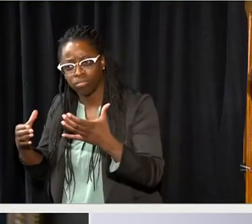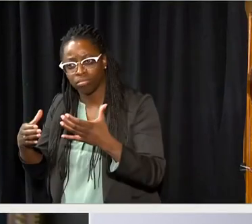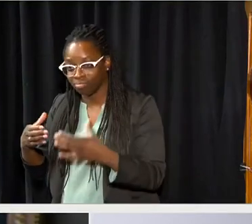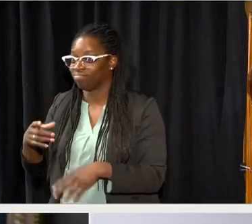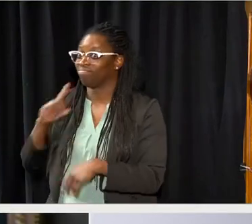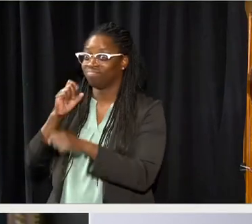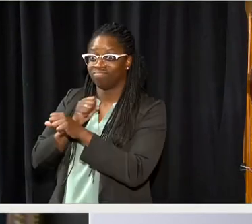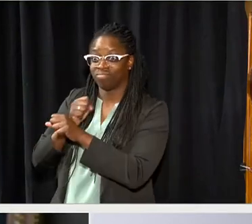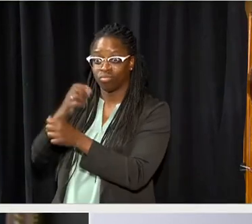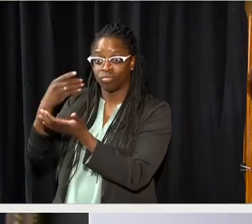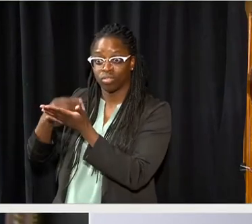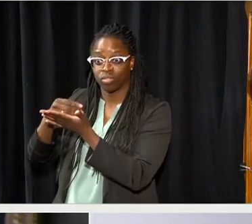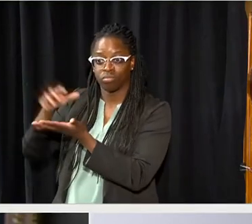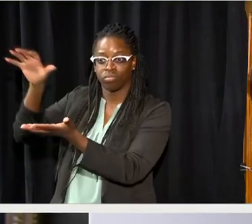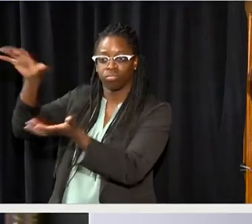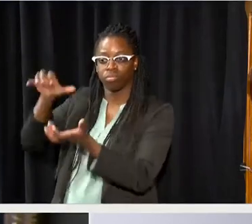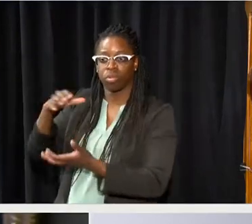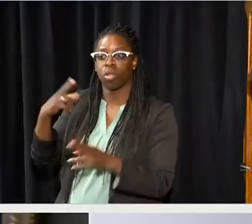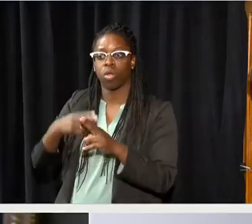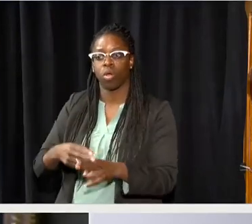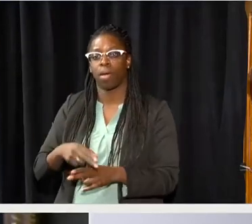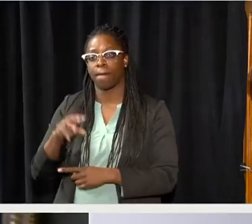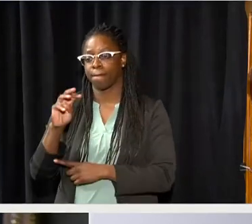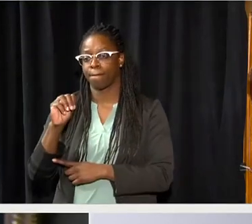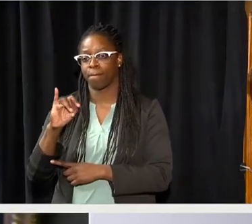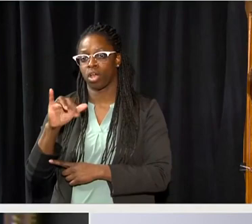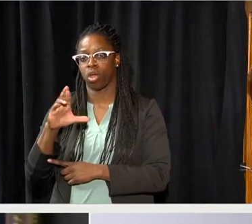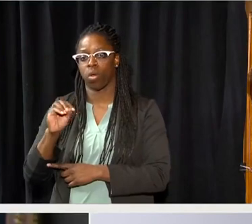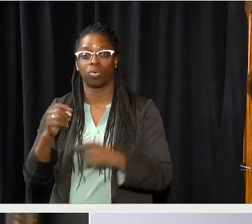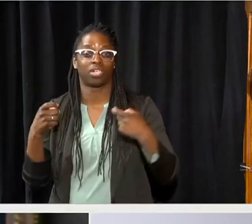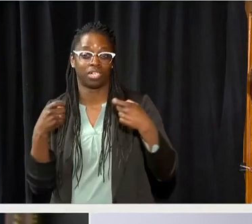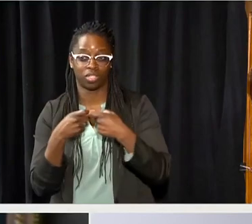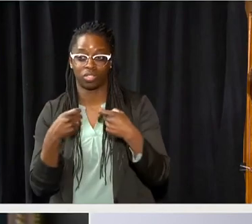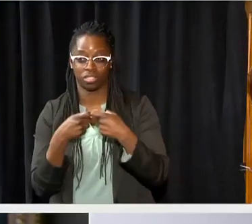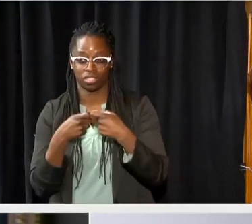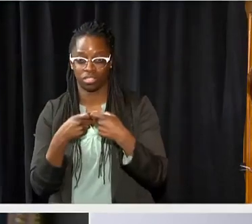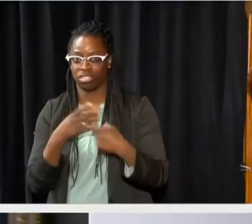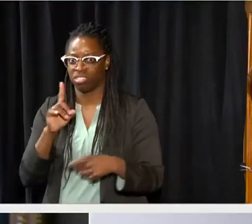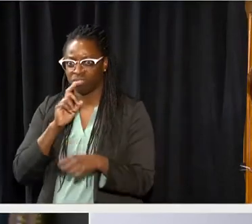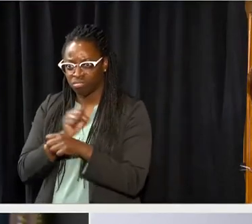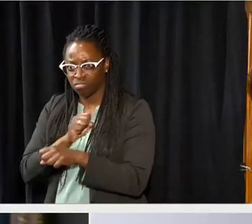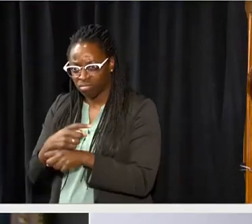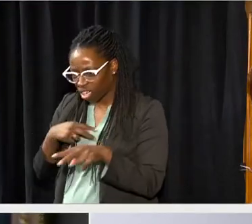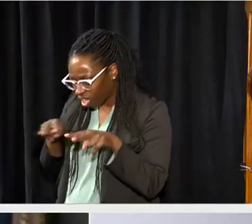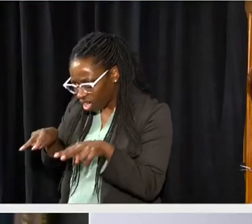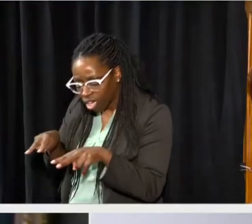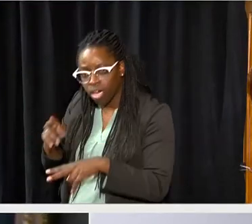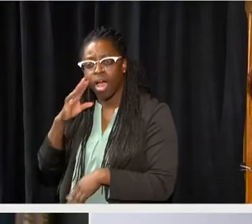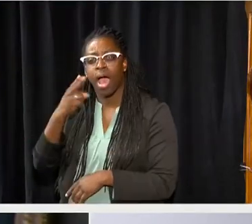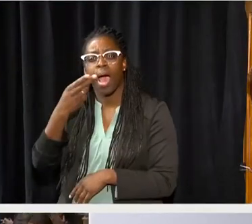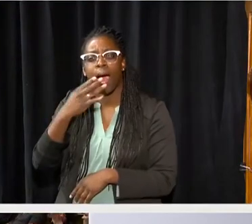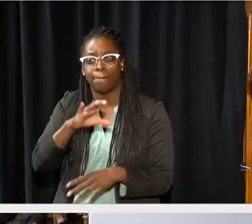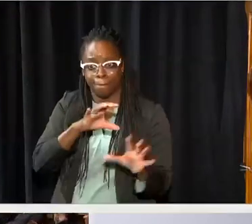we won the microelectronics hub for the country. That's a big deal.